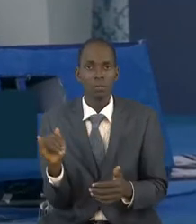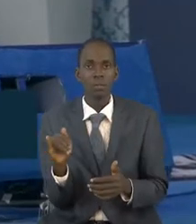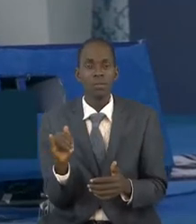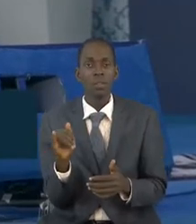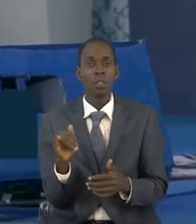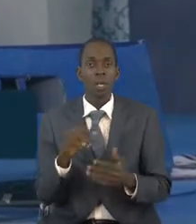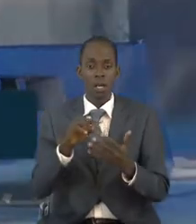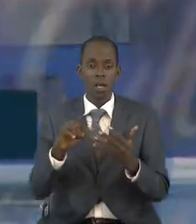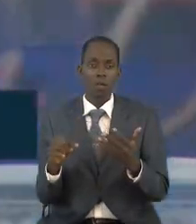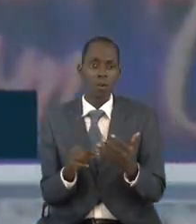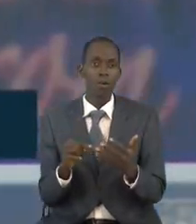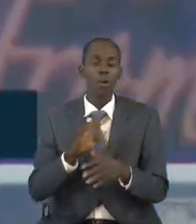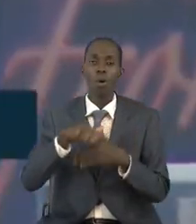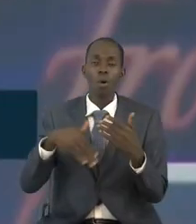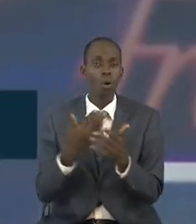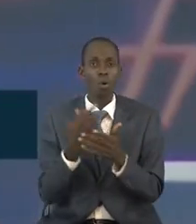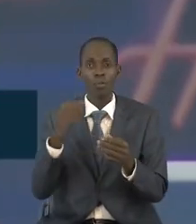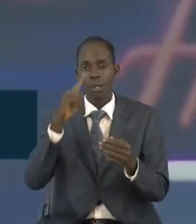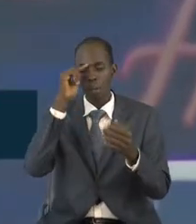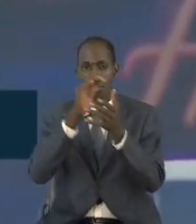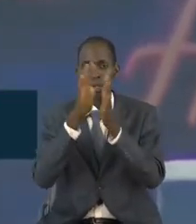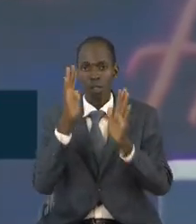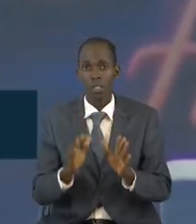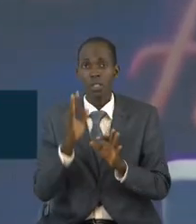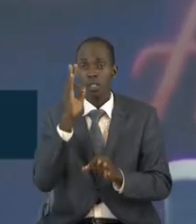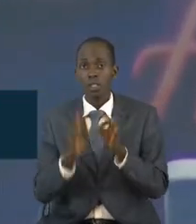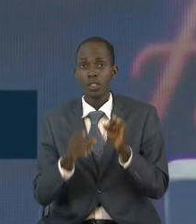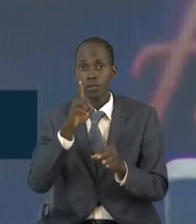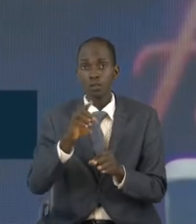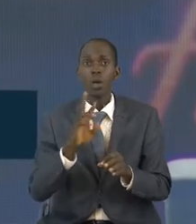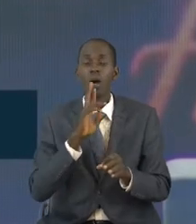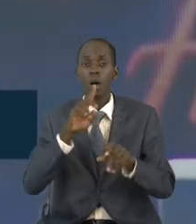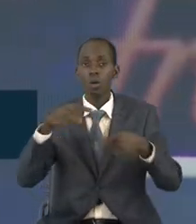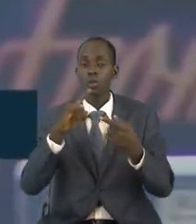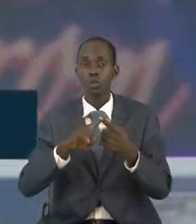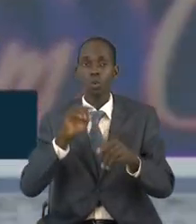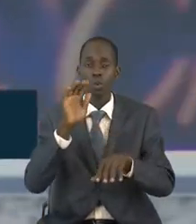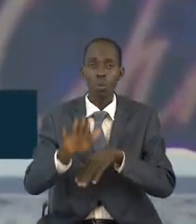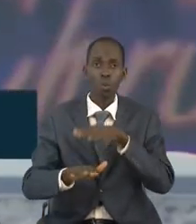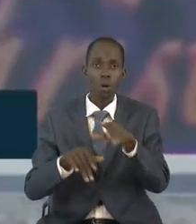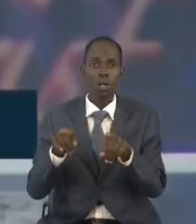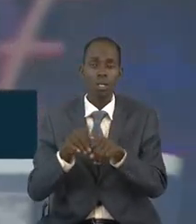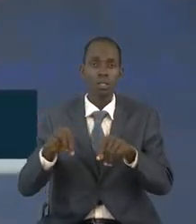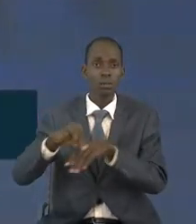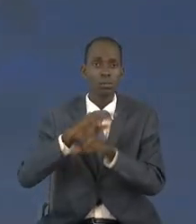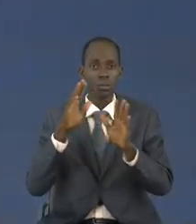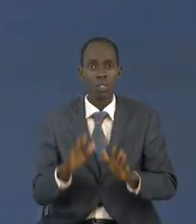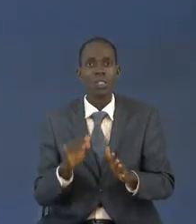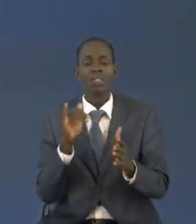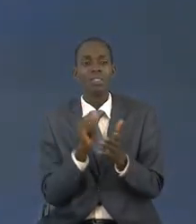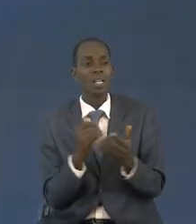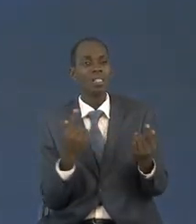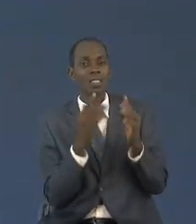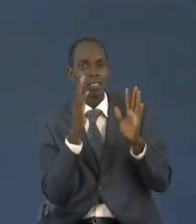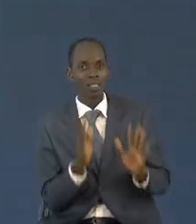those unbelievers, if you're going to walk like the master, those some believers were threatening, and those some